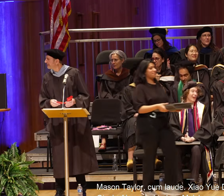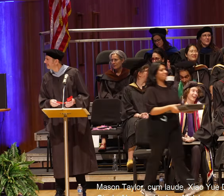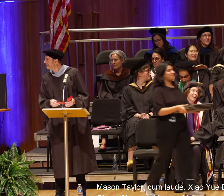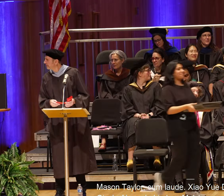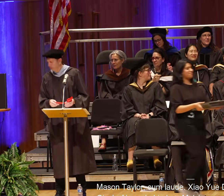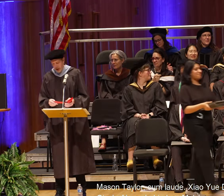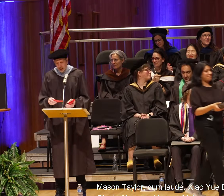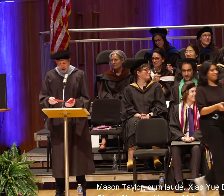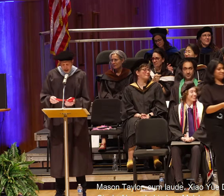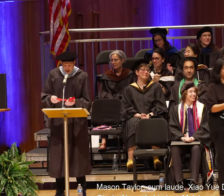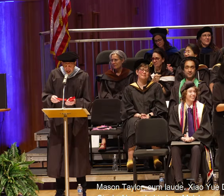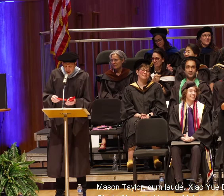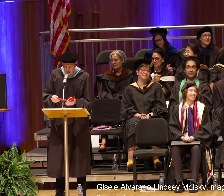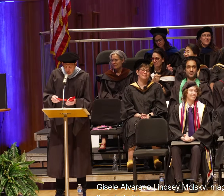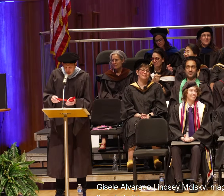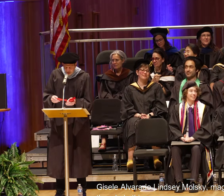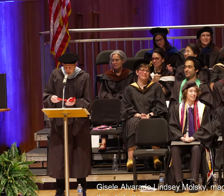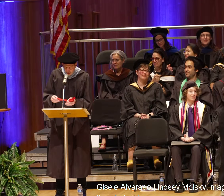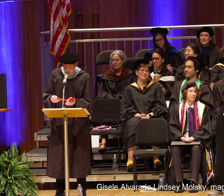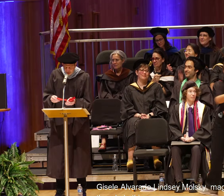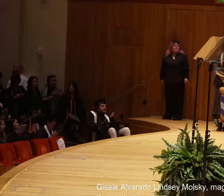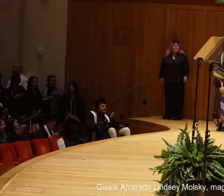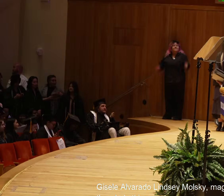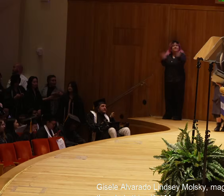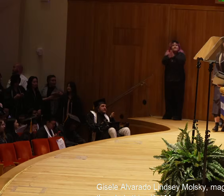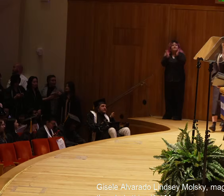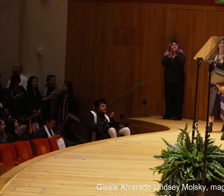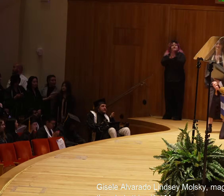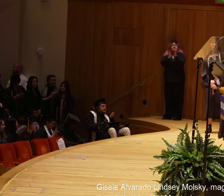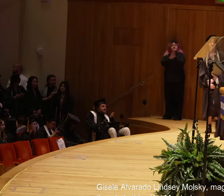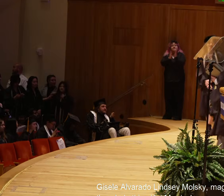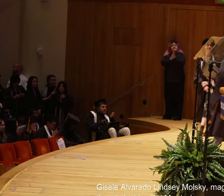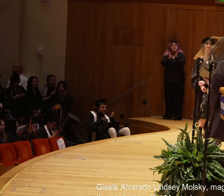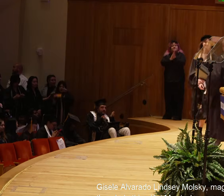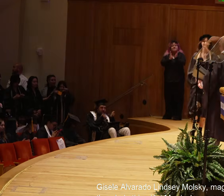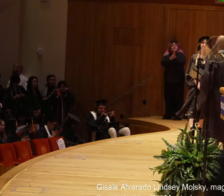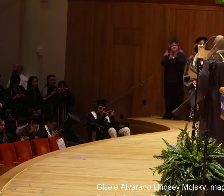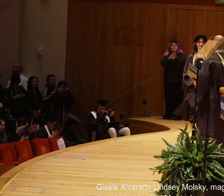The whole thing. Kat Morris Jones, summa cum laude.